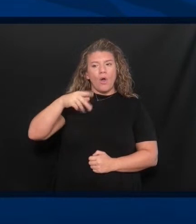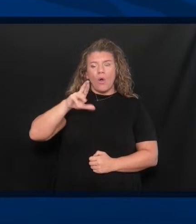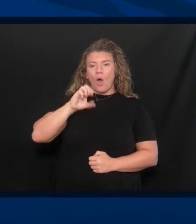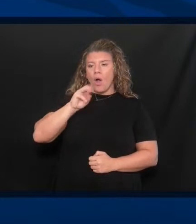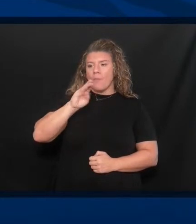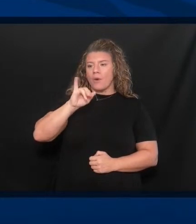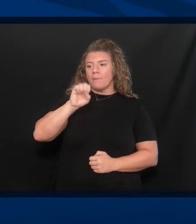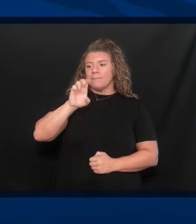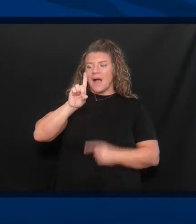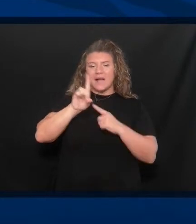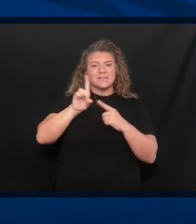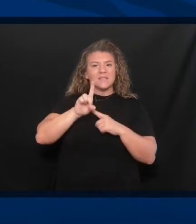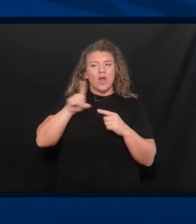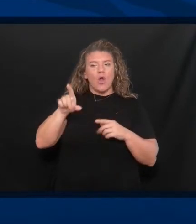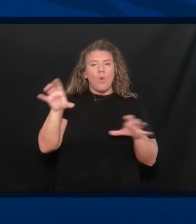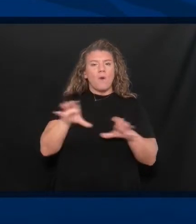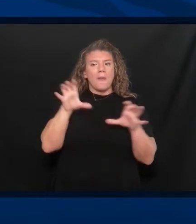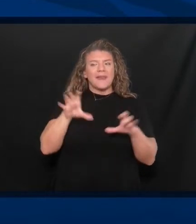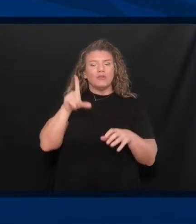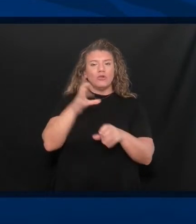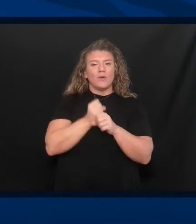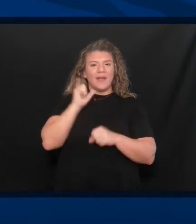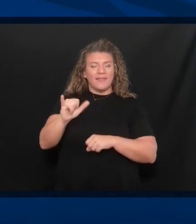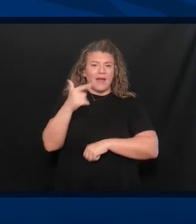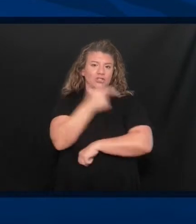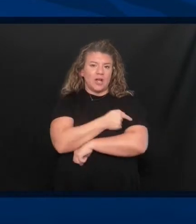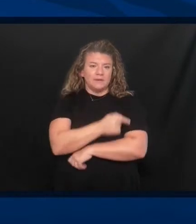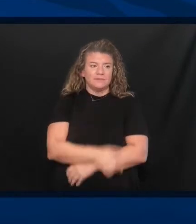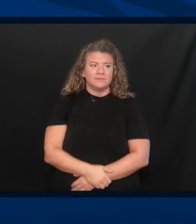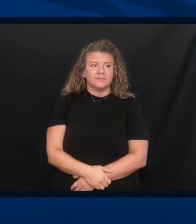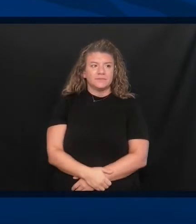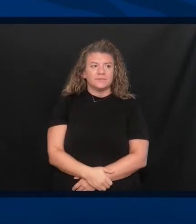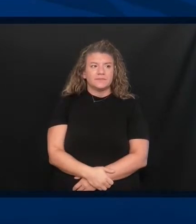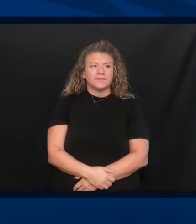exactly do they need to do to get this shot?